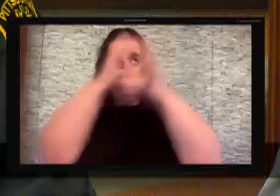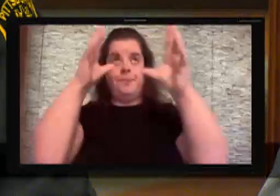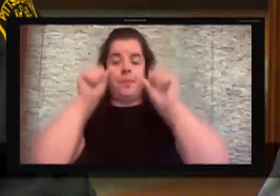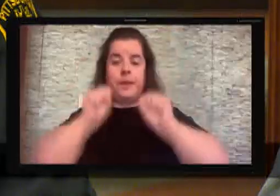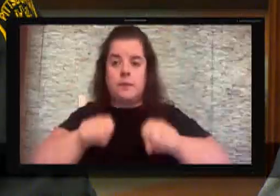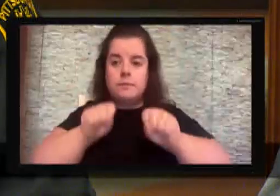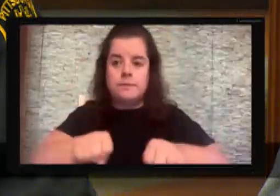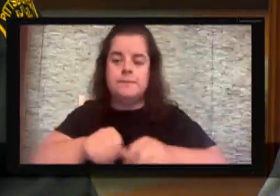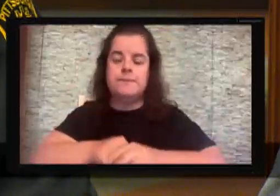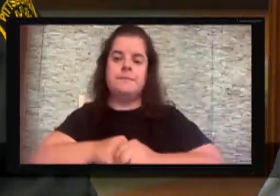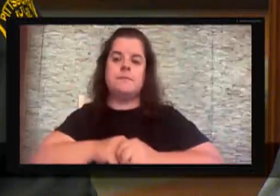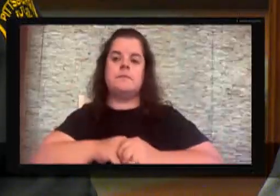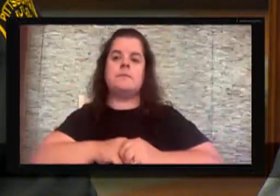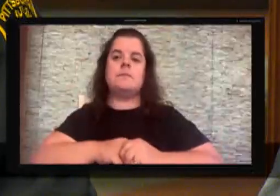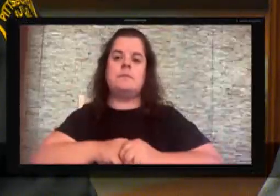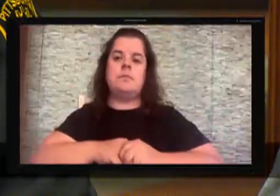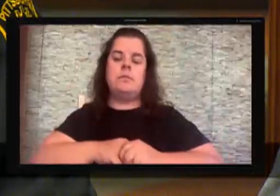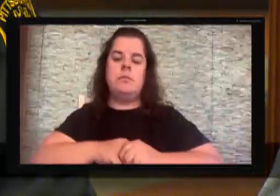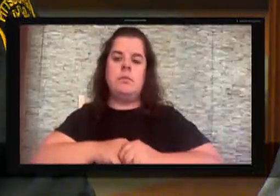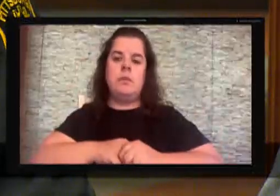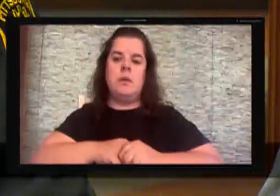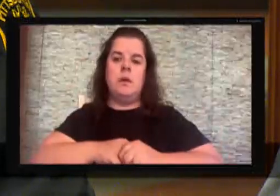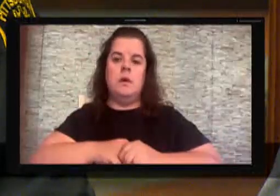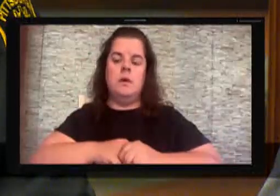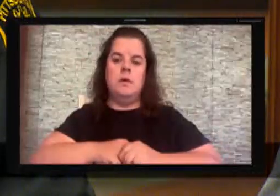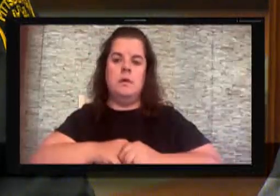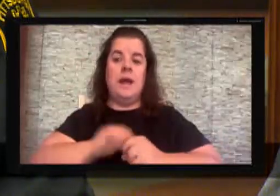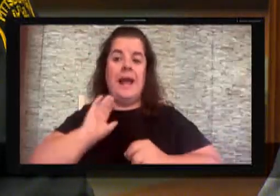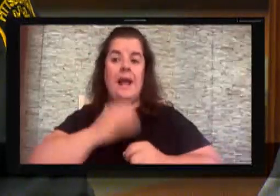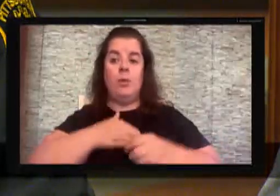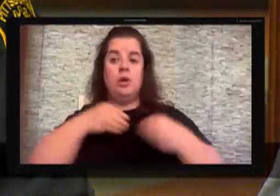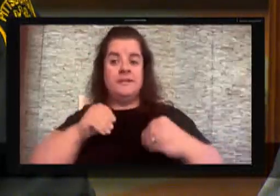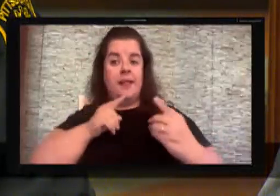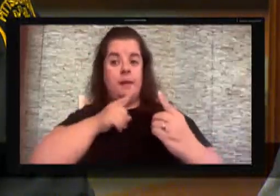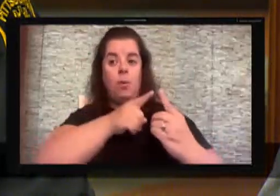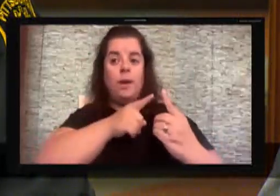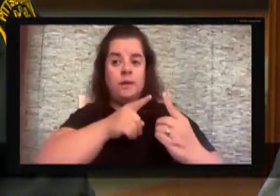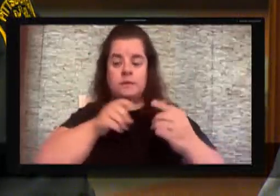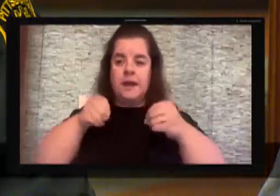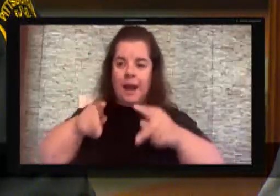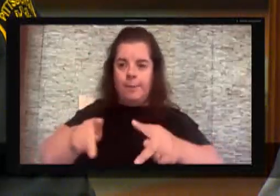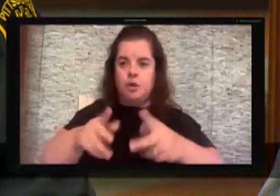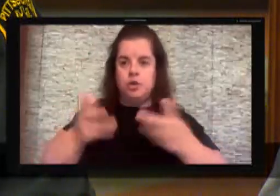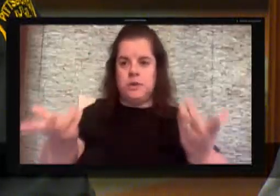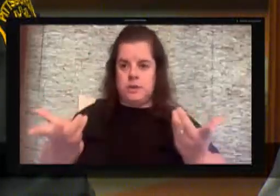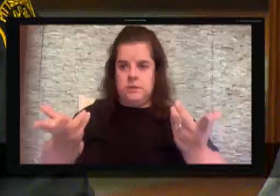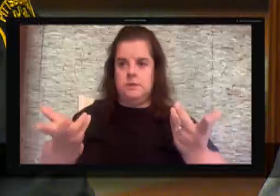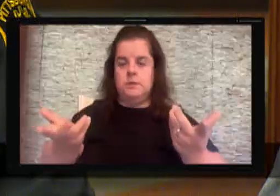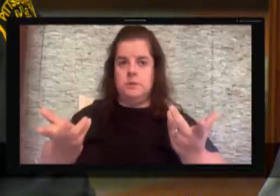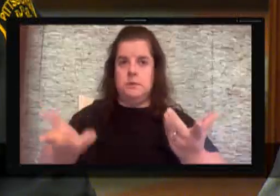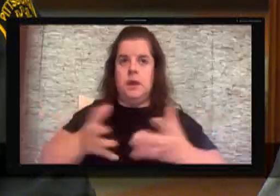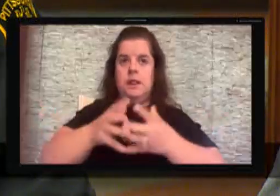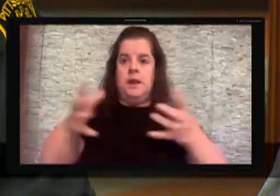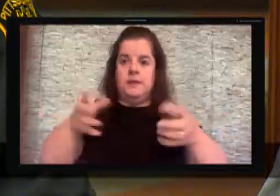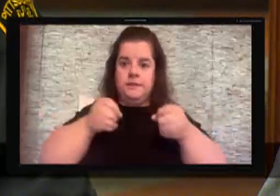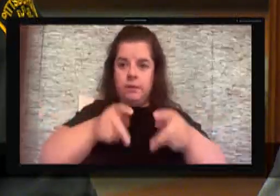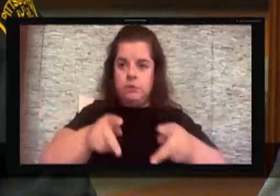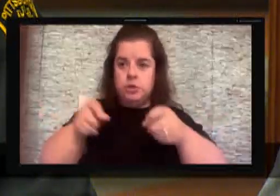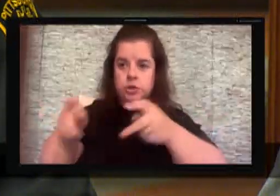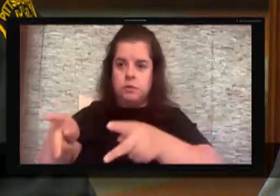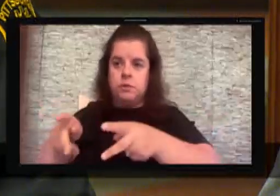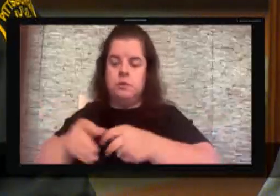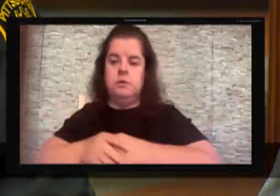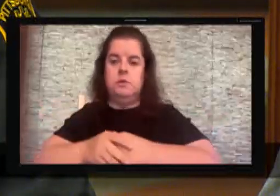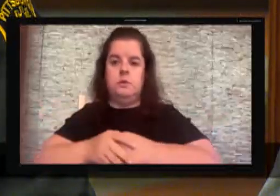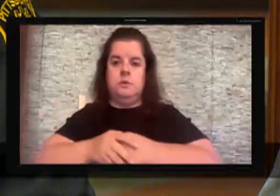Okay. You know, our selling point here is opportunity. So there's lots of opportunity, mm-hmm. and the best, you